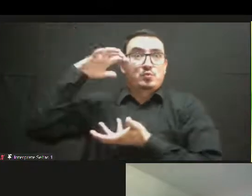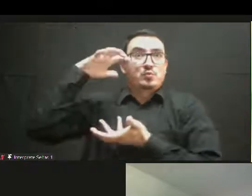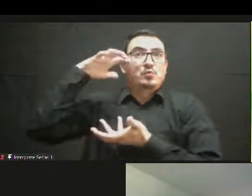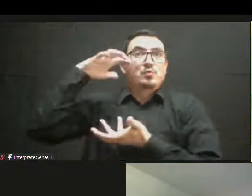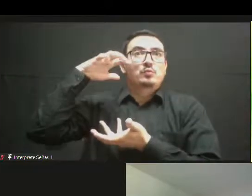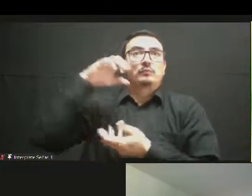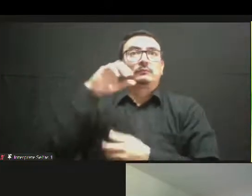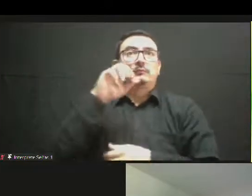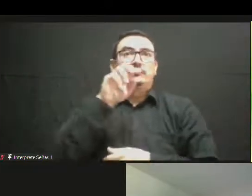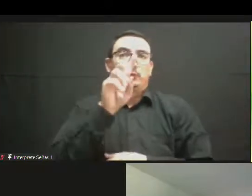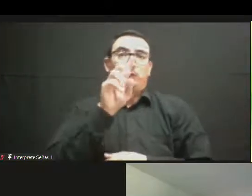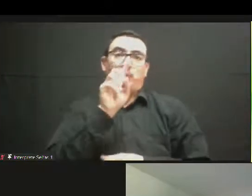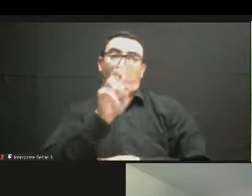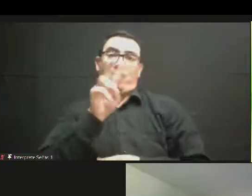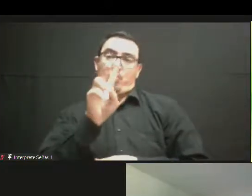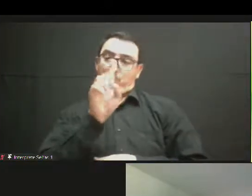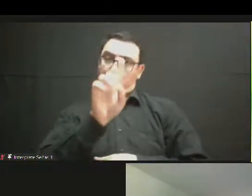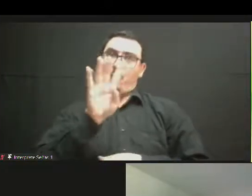this astounding